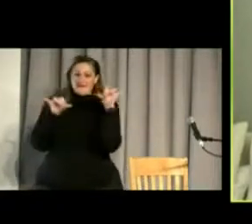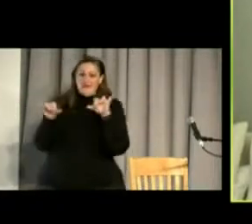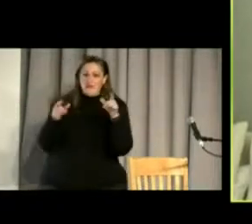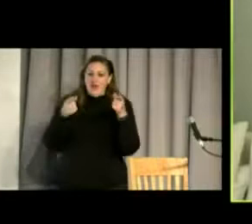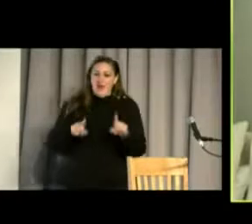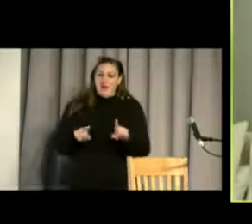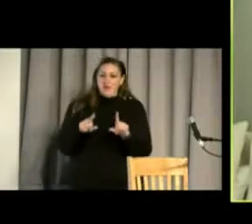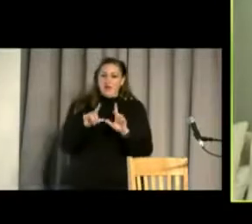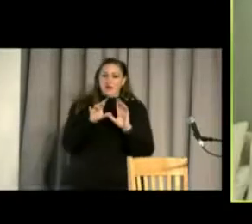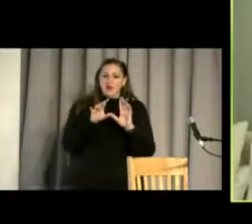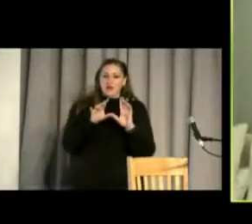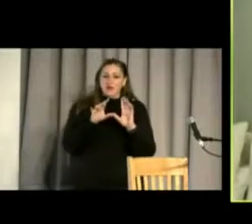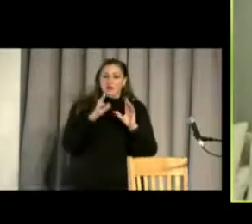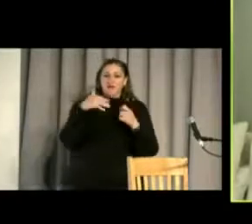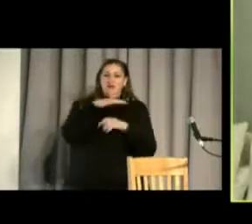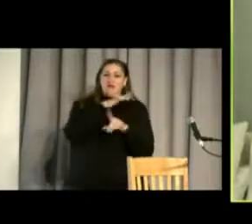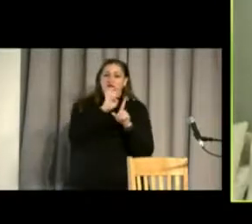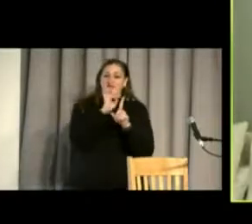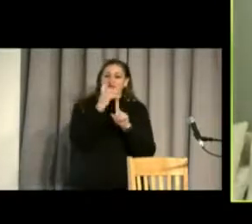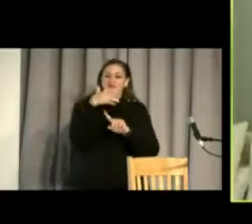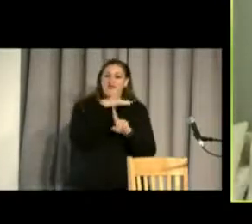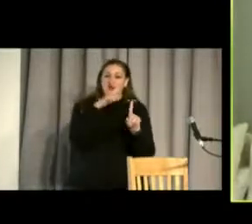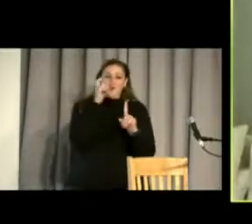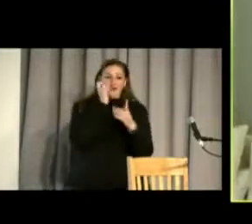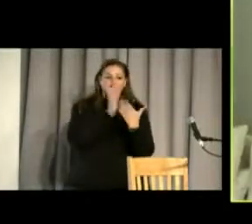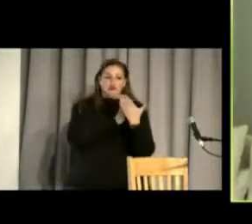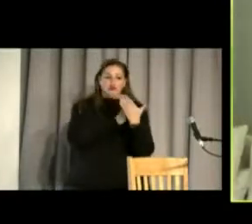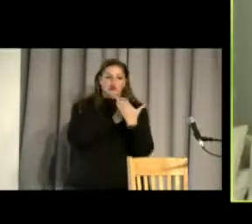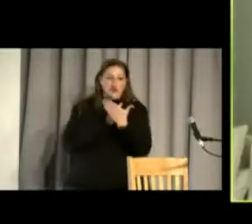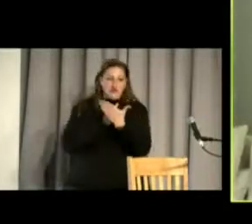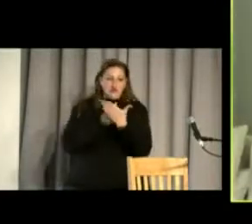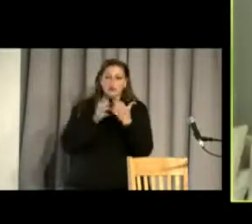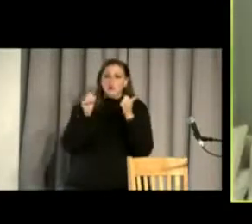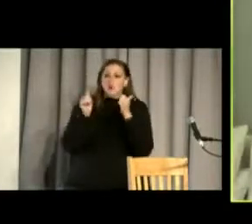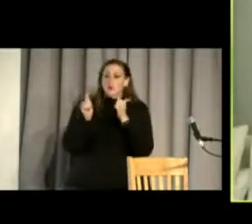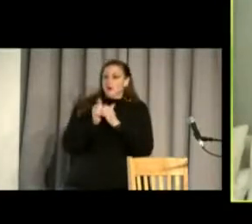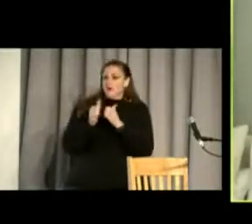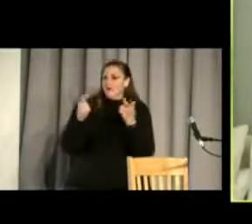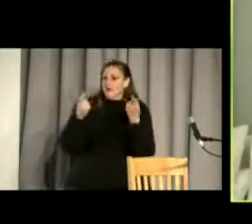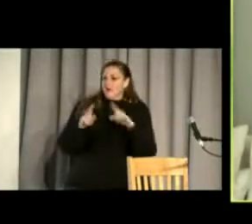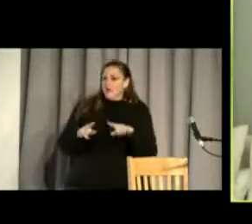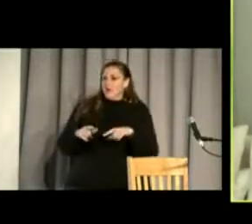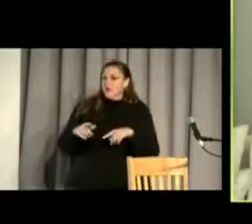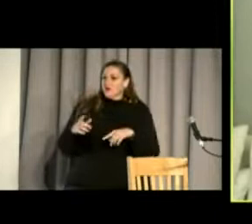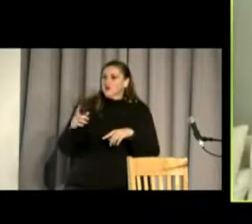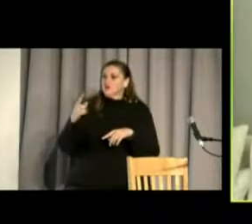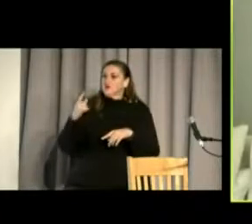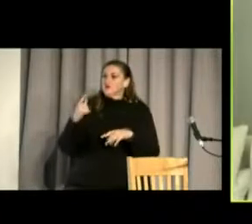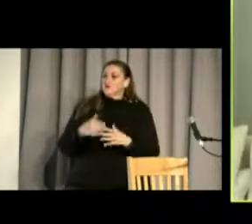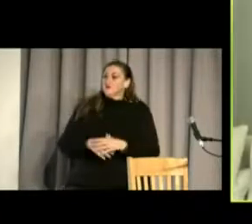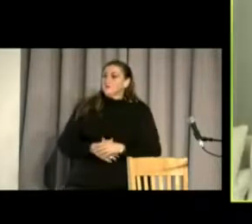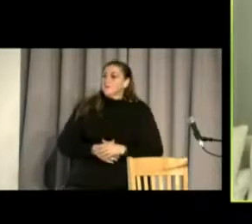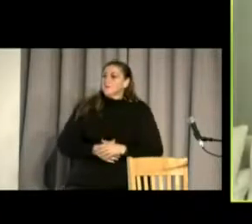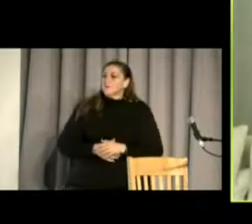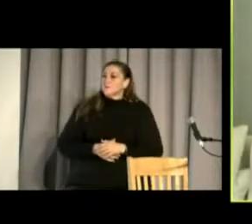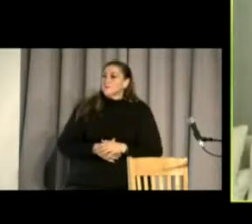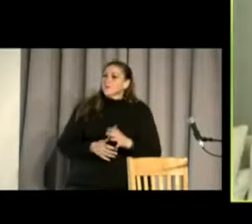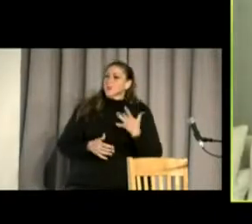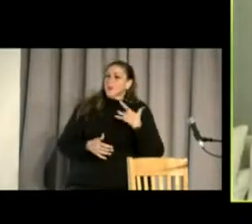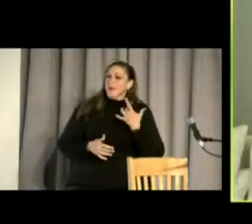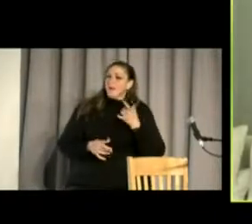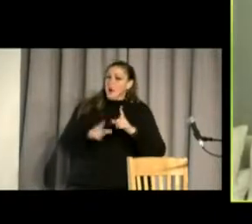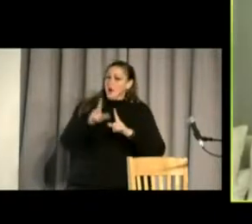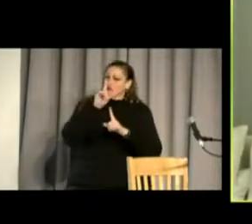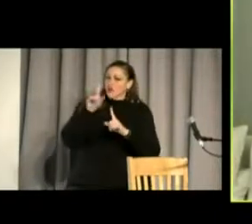respect of environmental racism to a degree, and racism in general. But my real